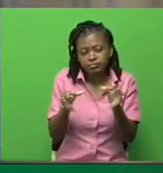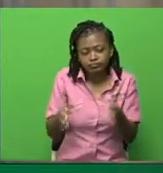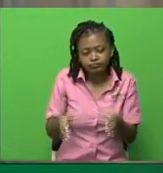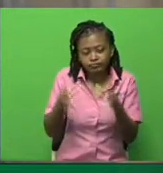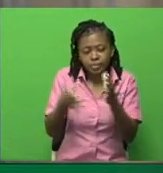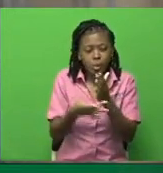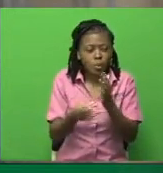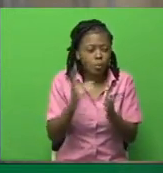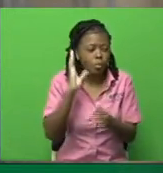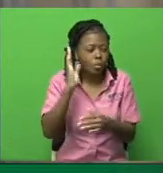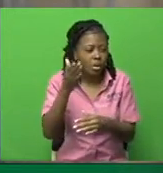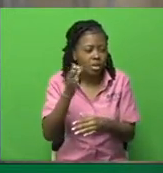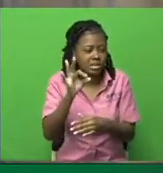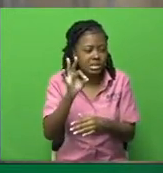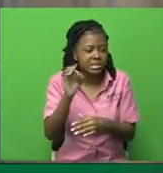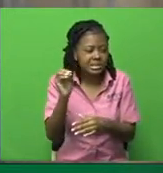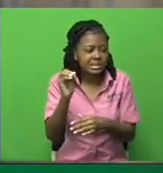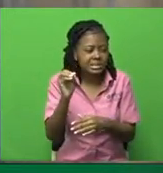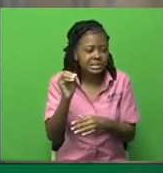hsf